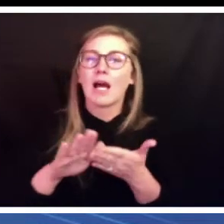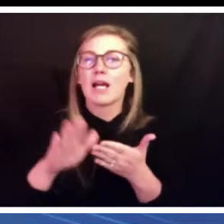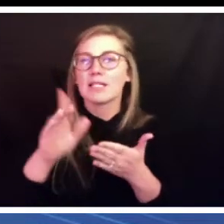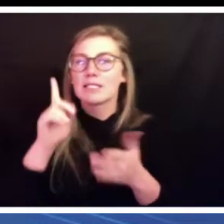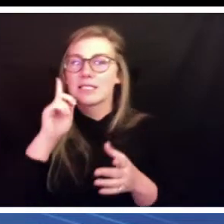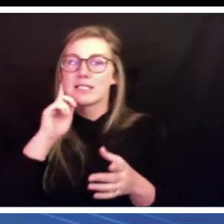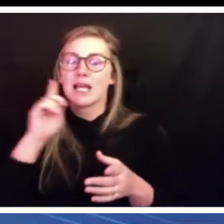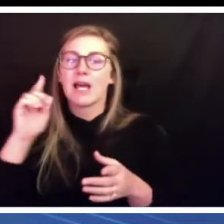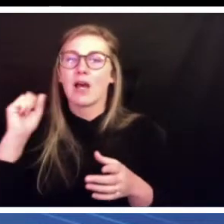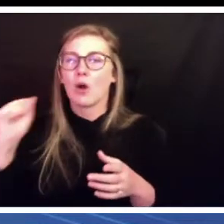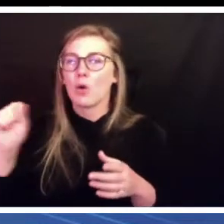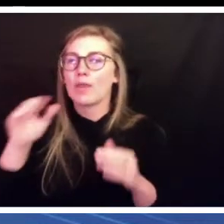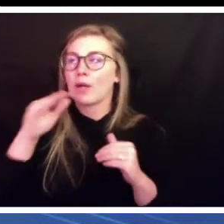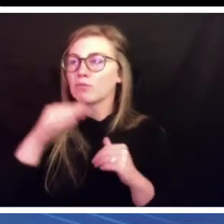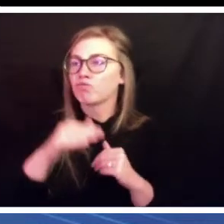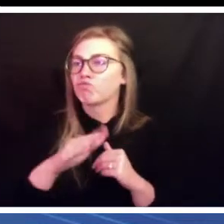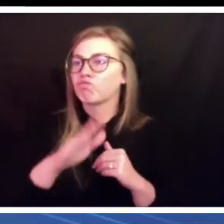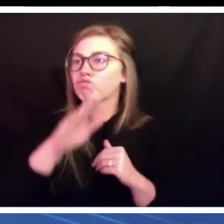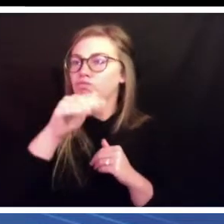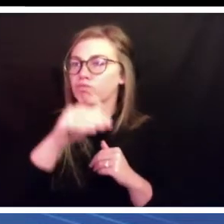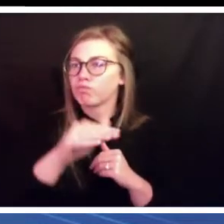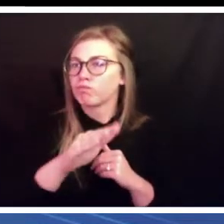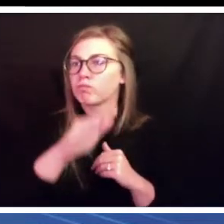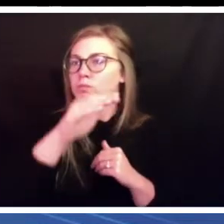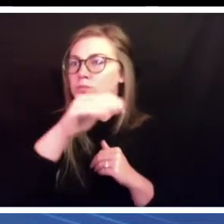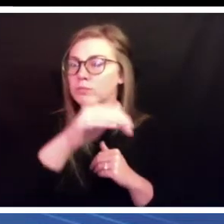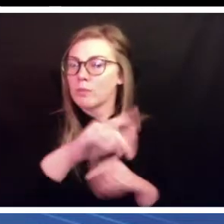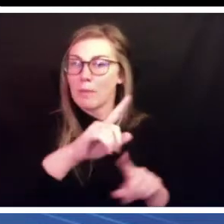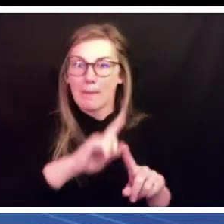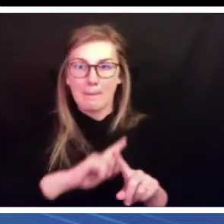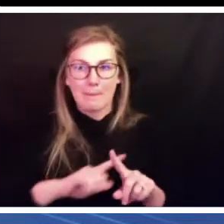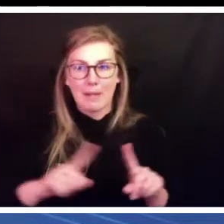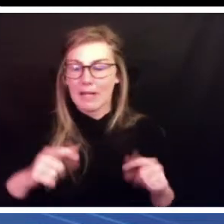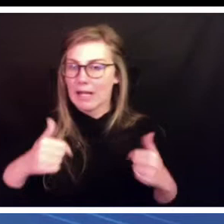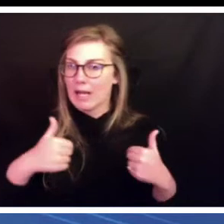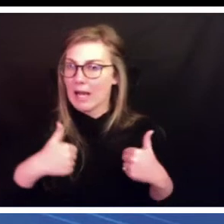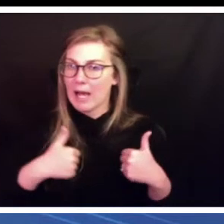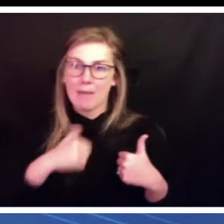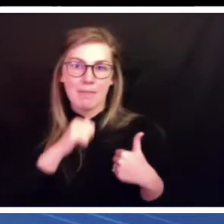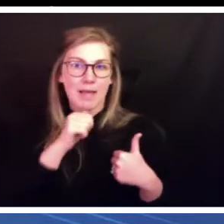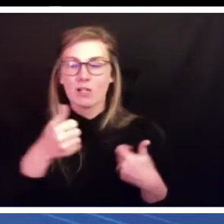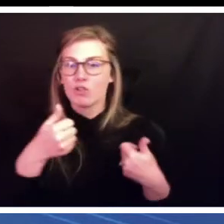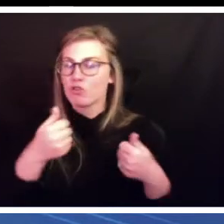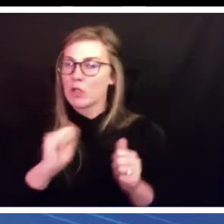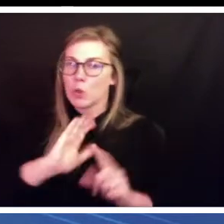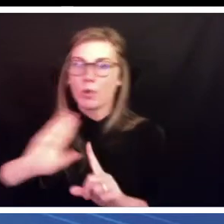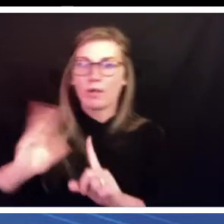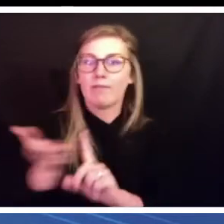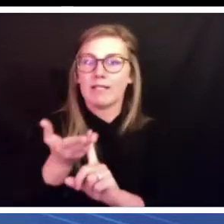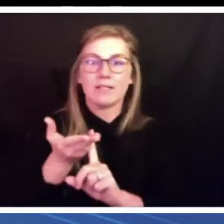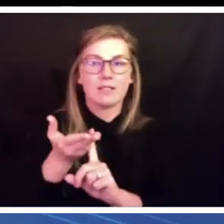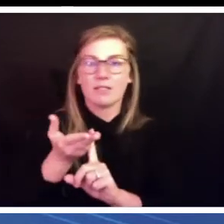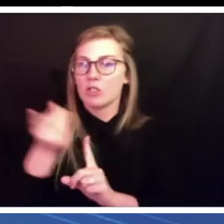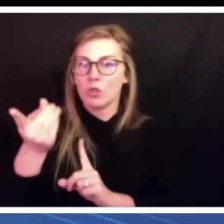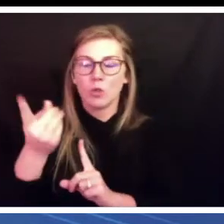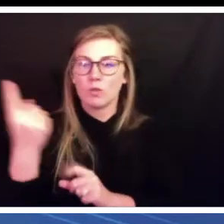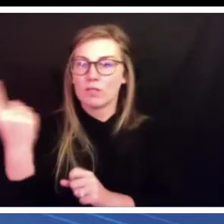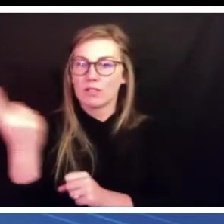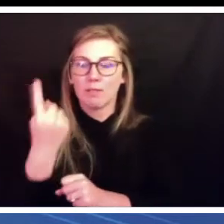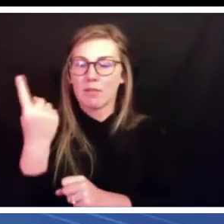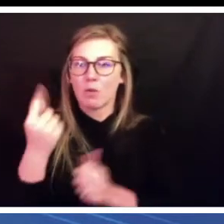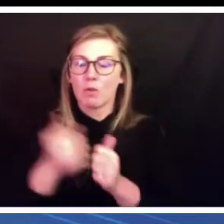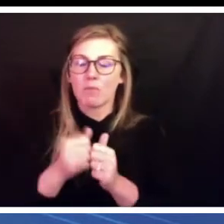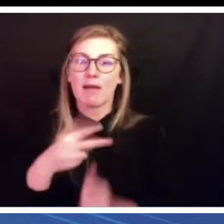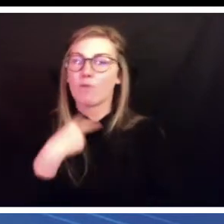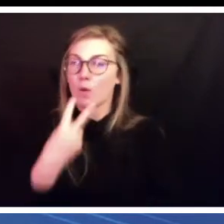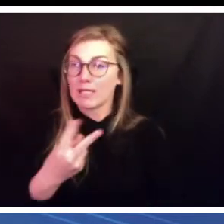number two, I am not one who's going to try to sell you something with my voice or make it up. I'm not going to act. And